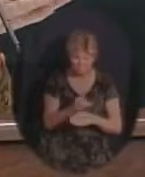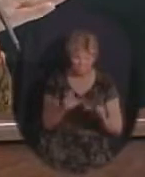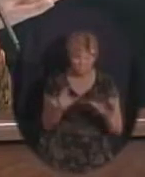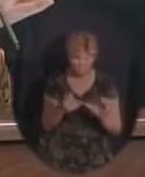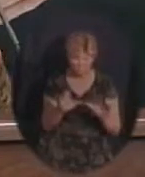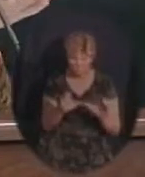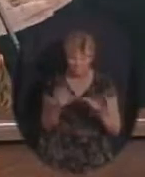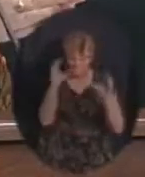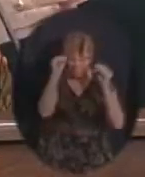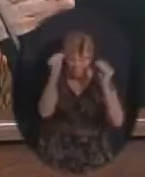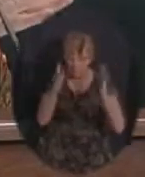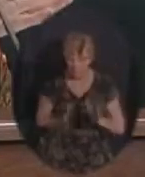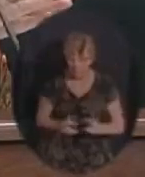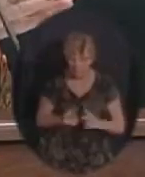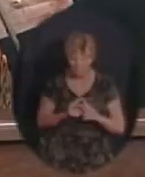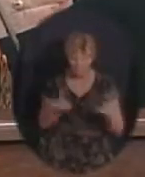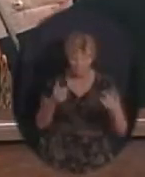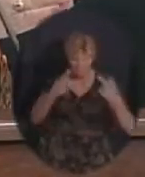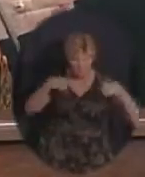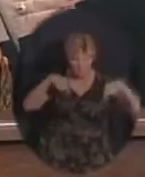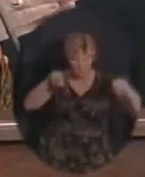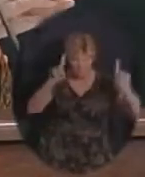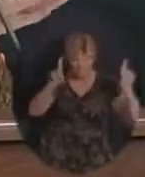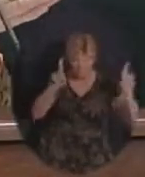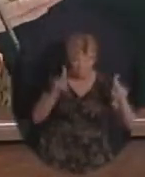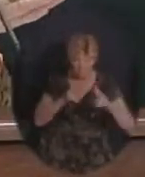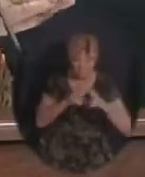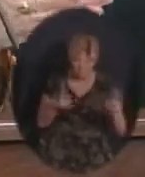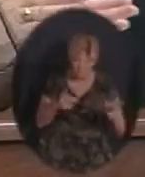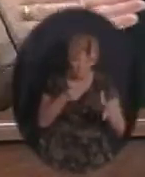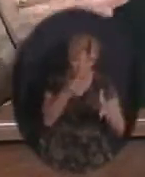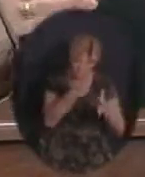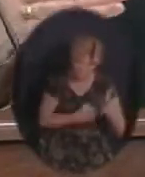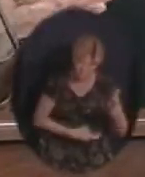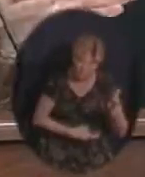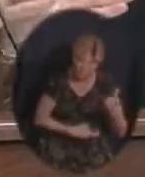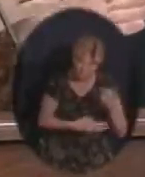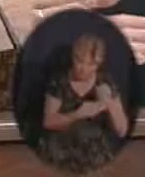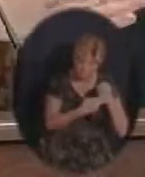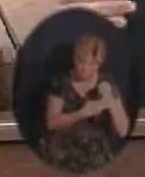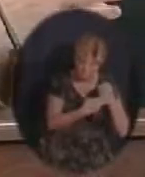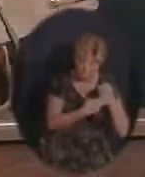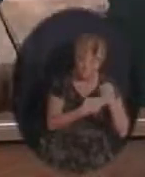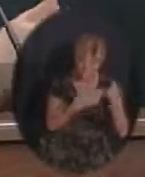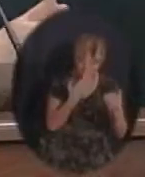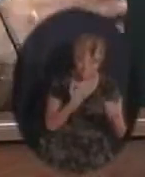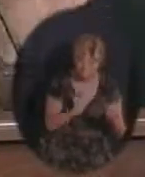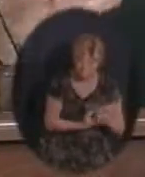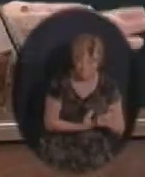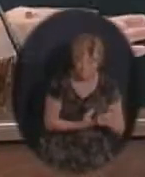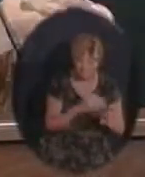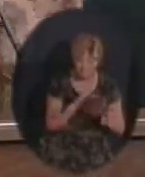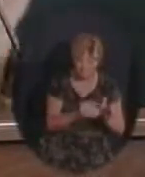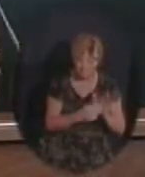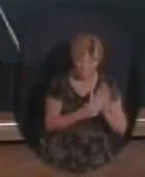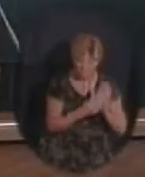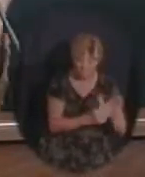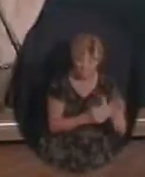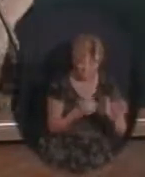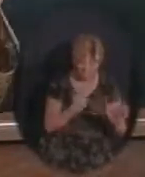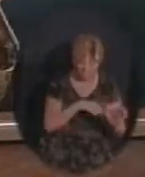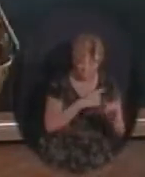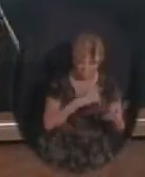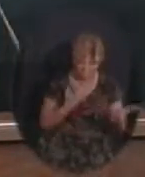us. It's been very cost-effective and successful for us. And so that is a model we've already had at the elementary level